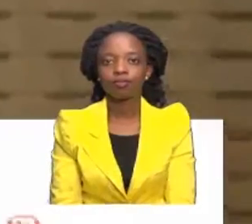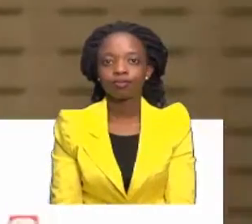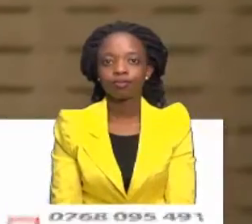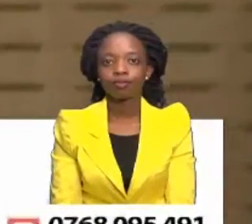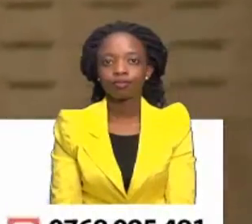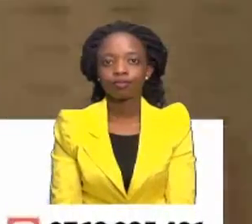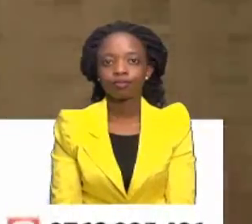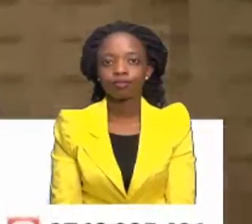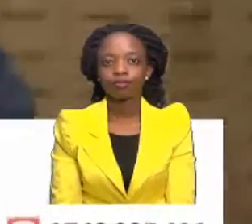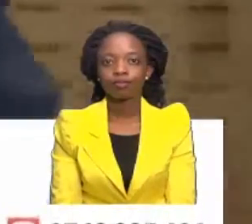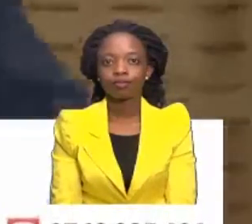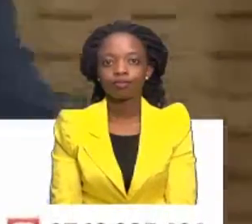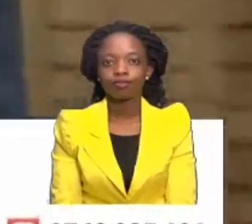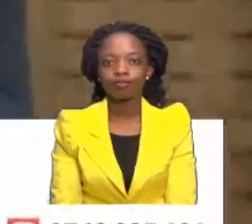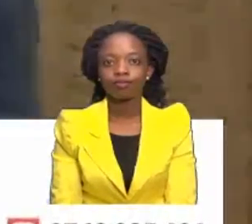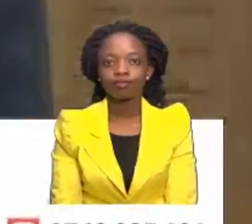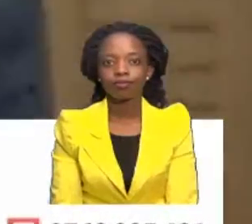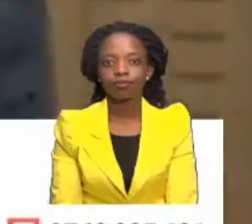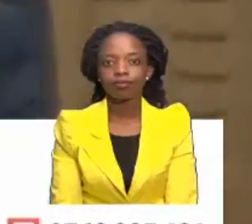Okay.